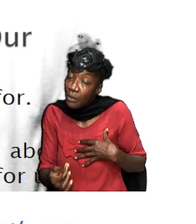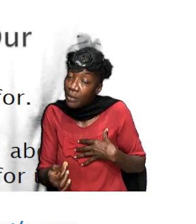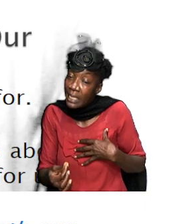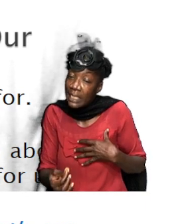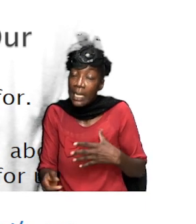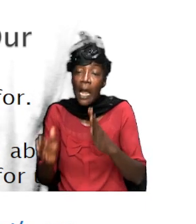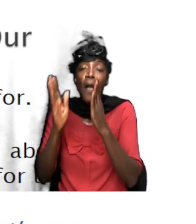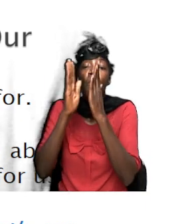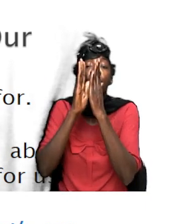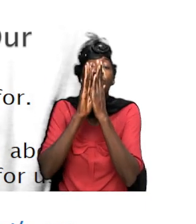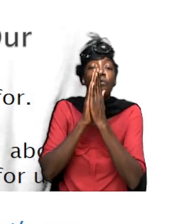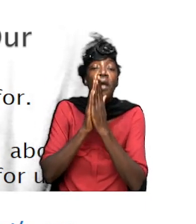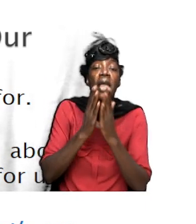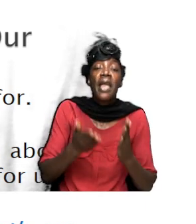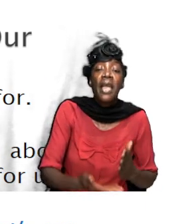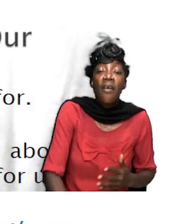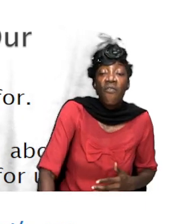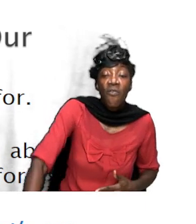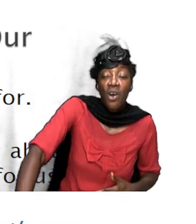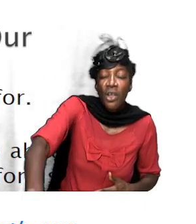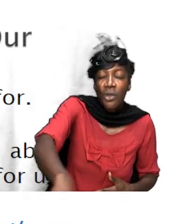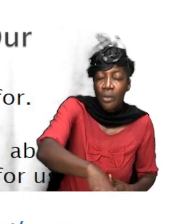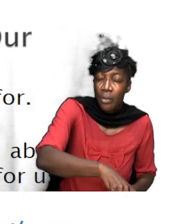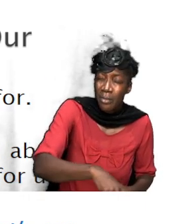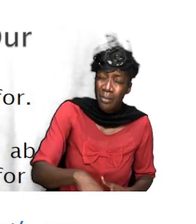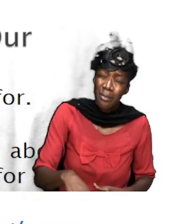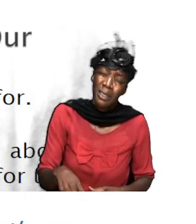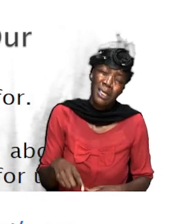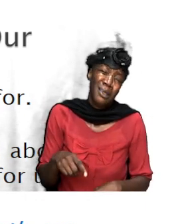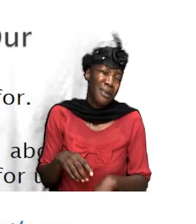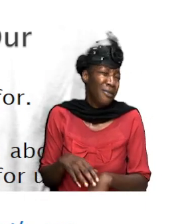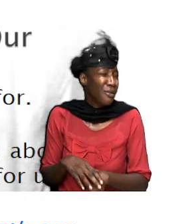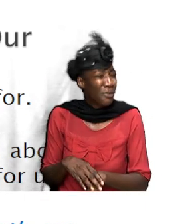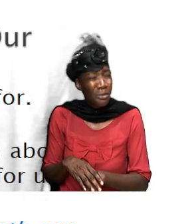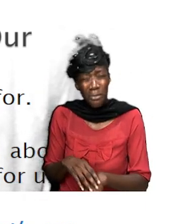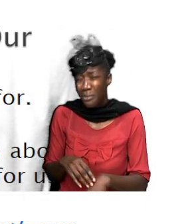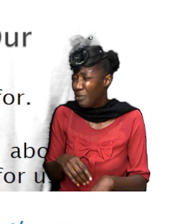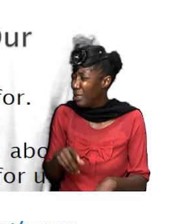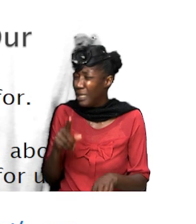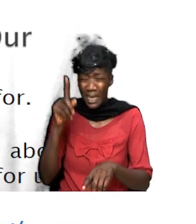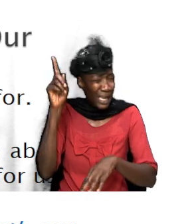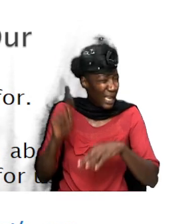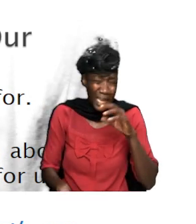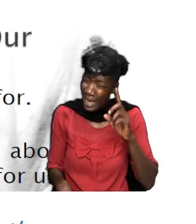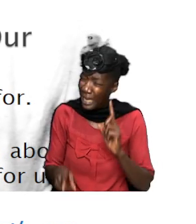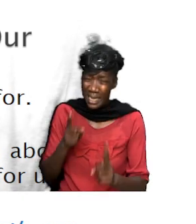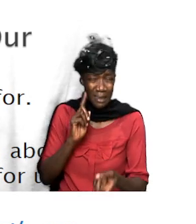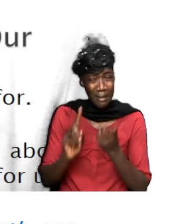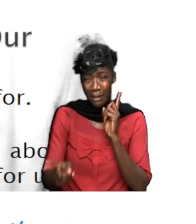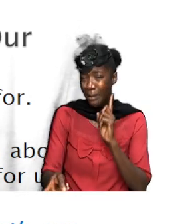maketh intercession for us with groanings which cannot be uttered.